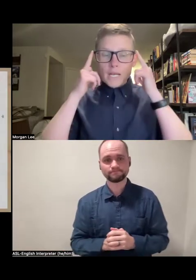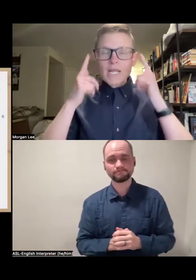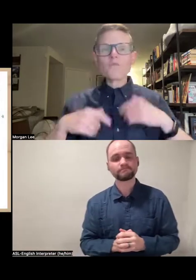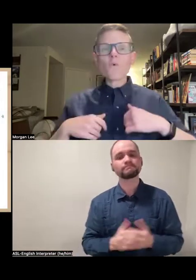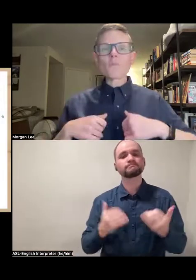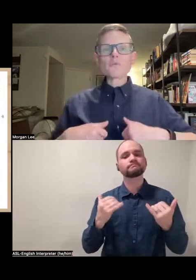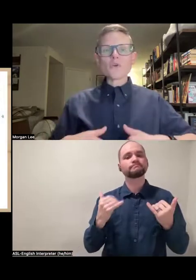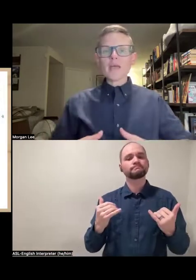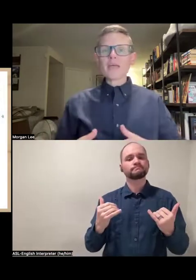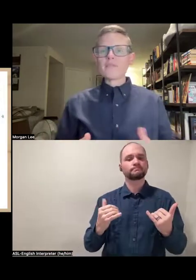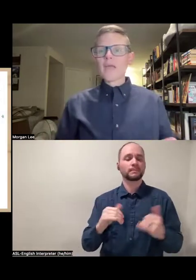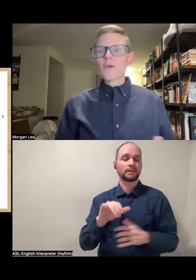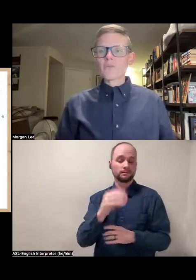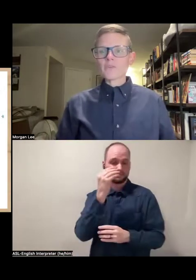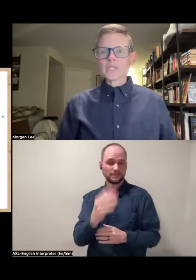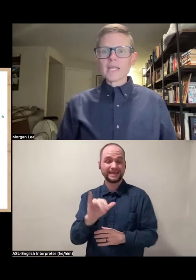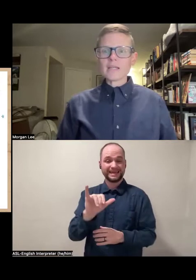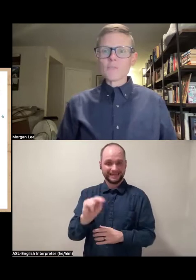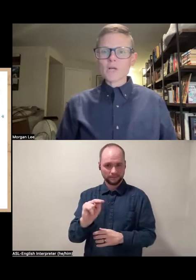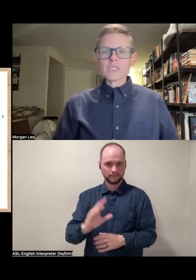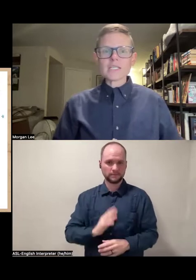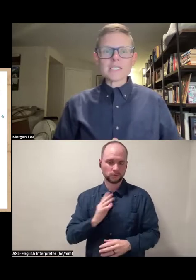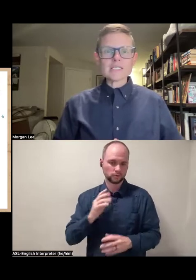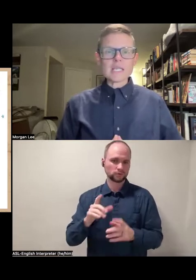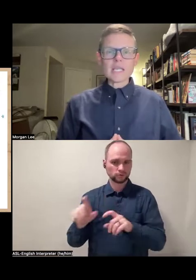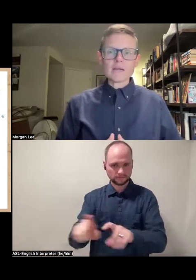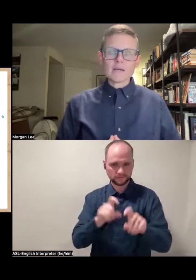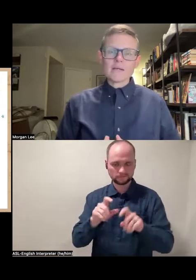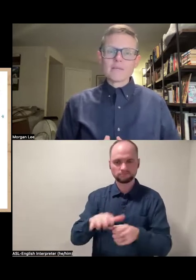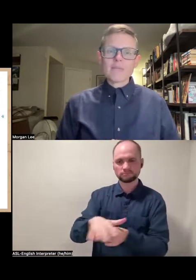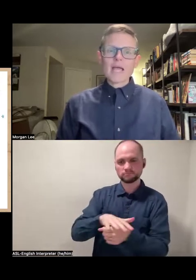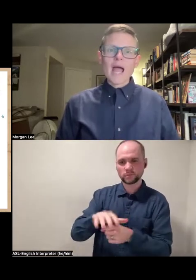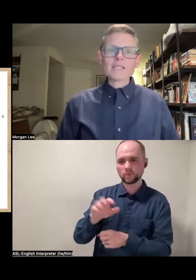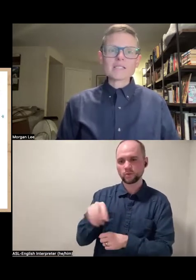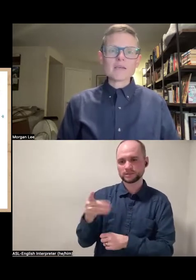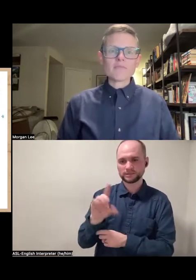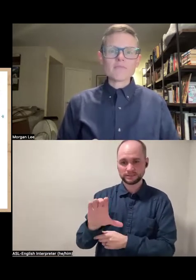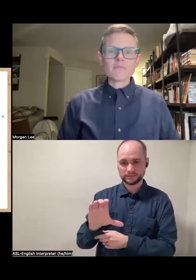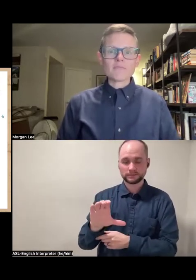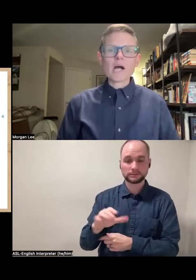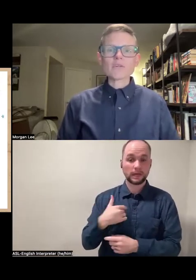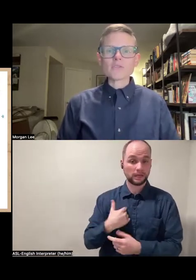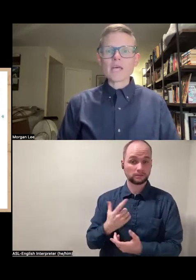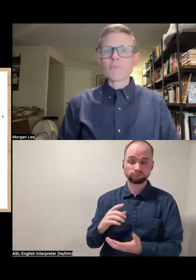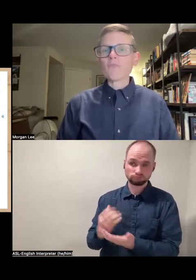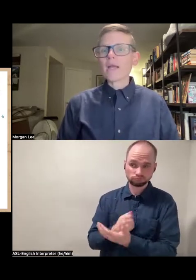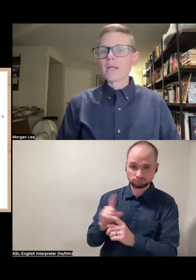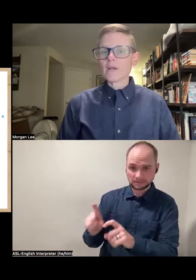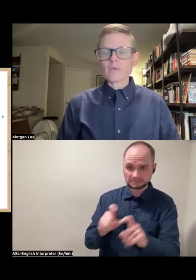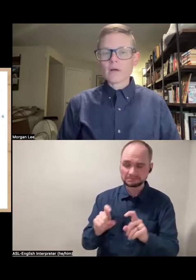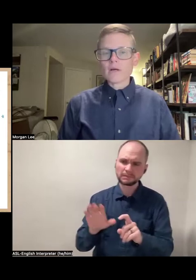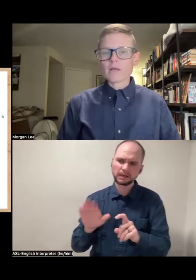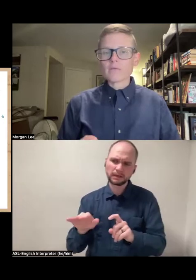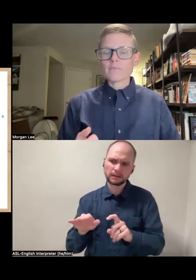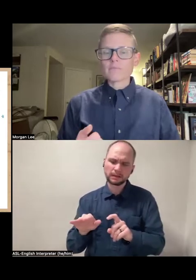So in an informal survey of caregivers in Washington, D.C., I asked if doctors had